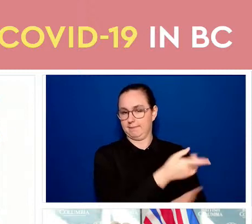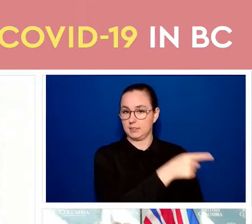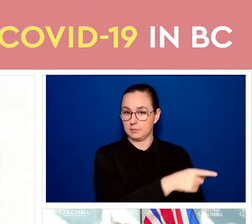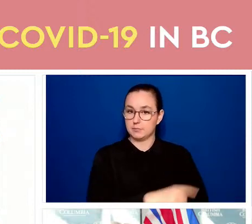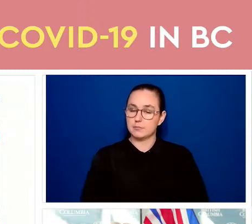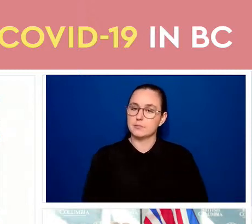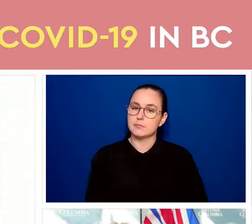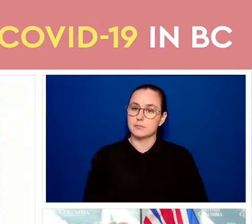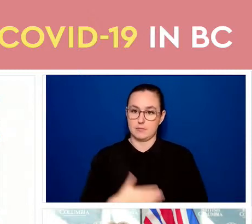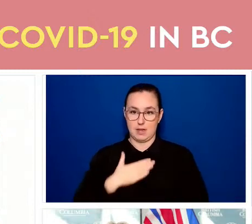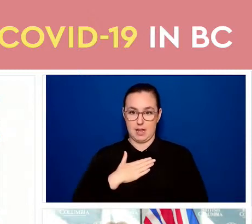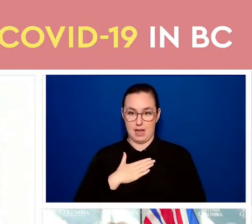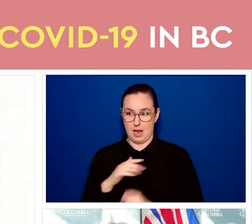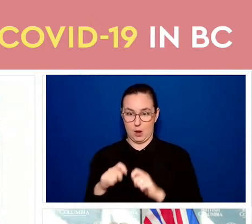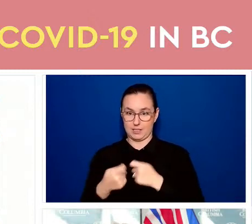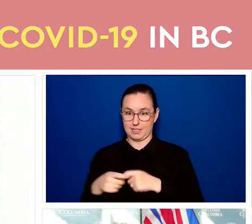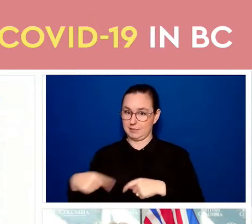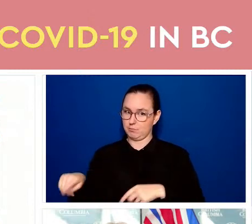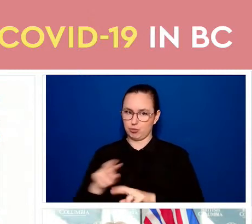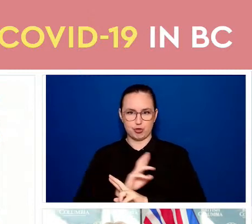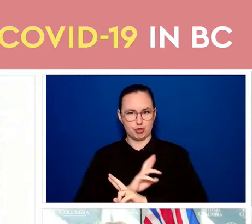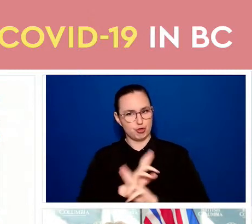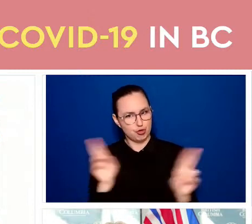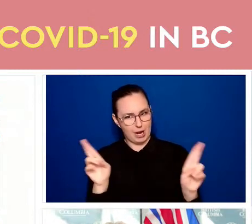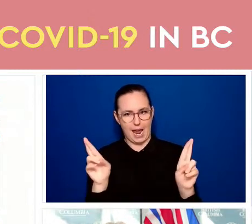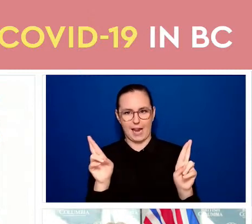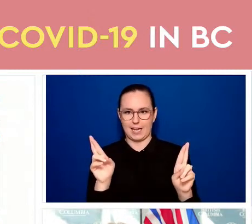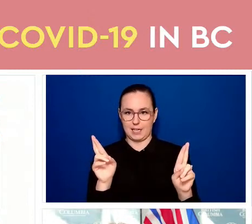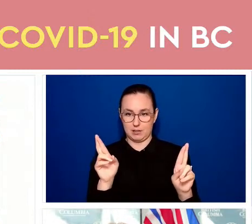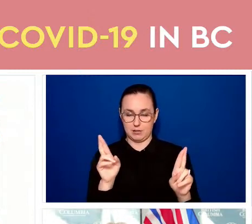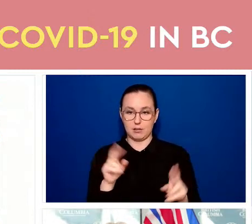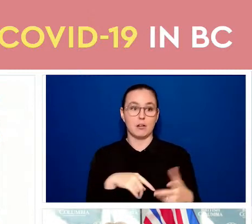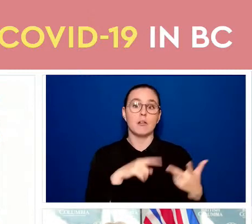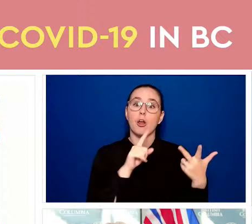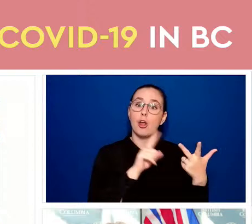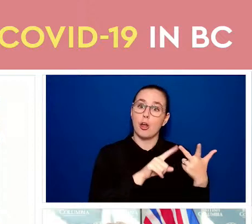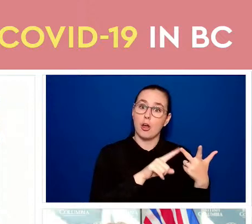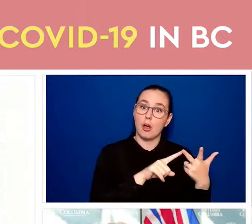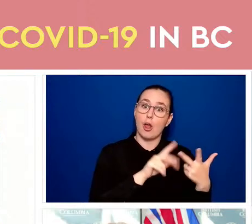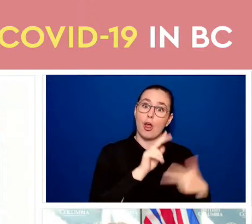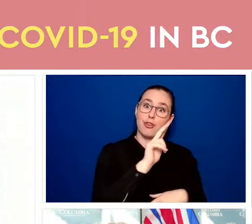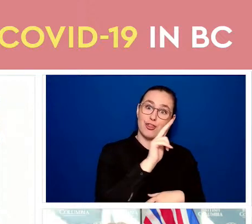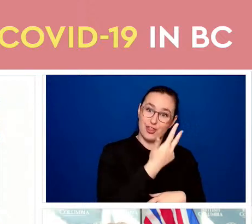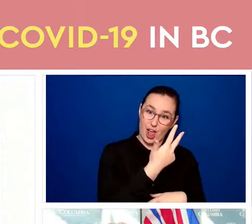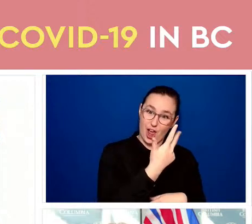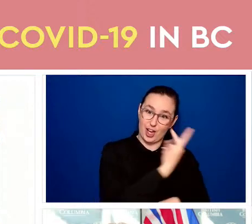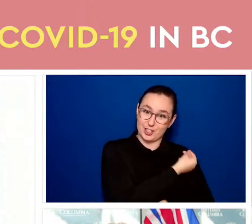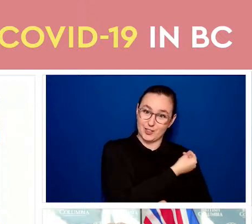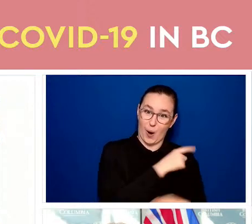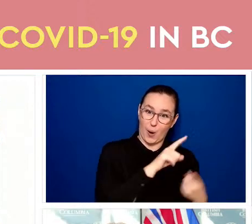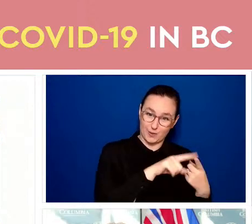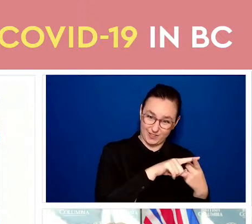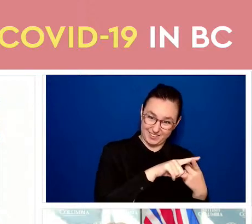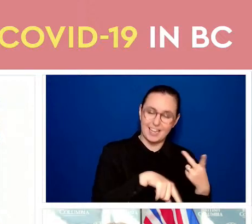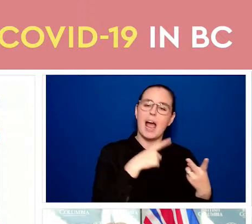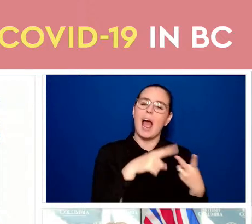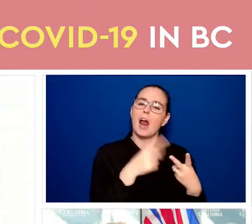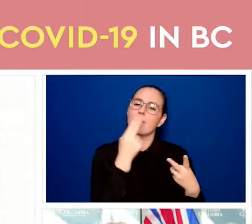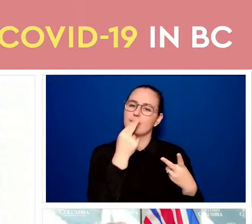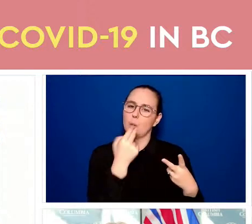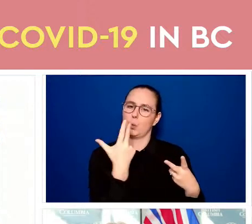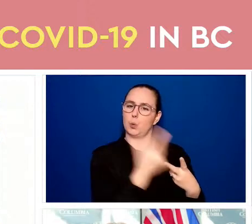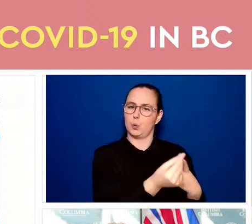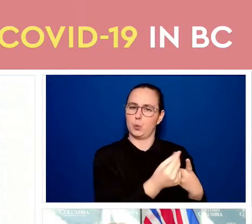province are preparing to be able to provide both the booster dose of COVID and the influenza vaccine to our seniors and elders in